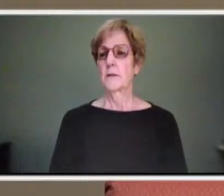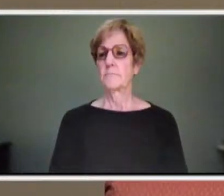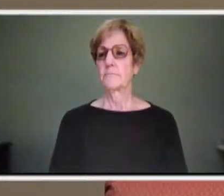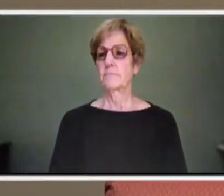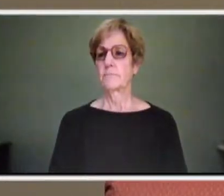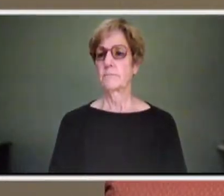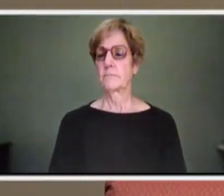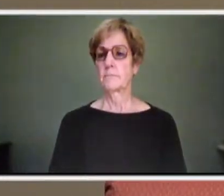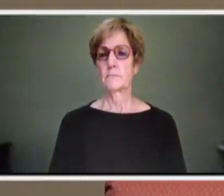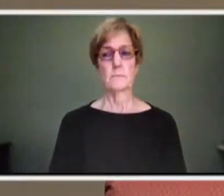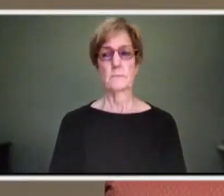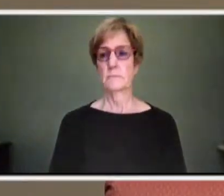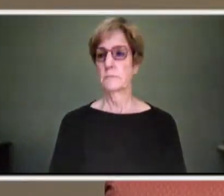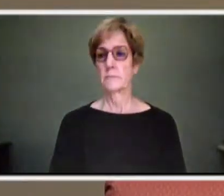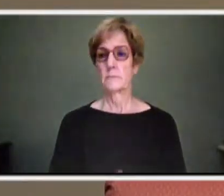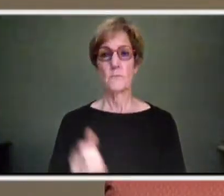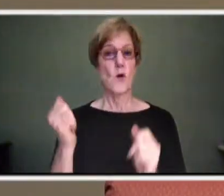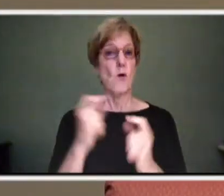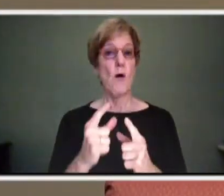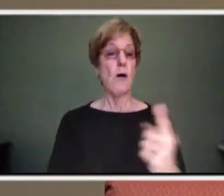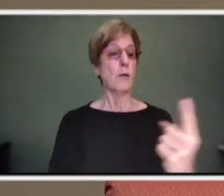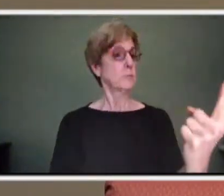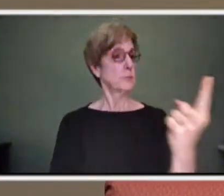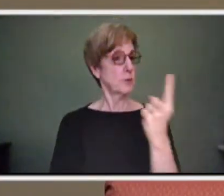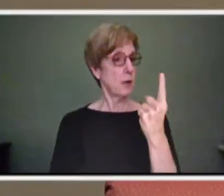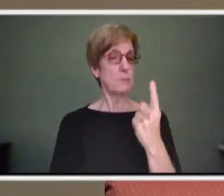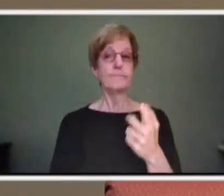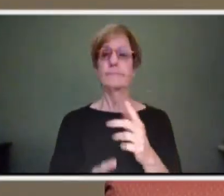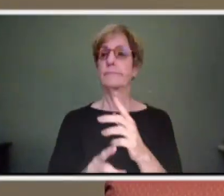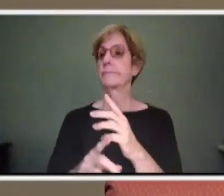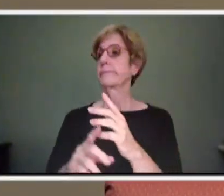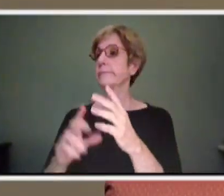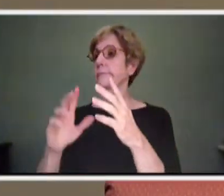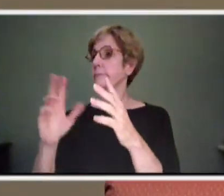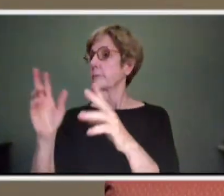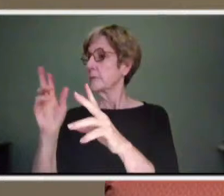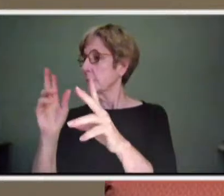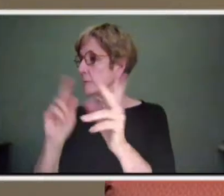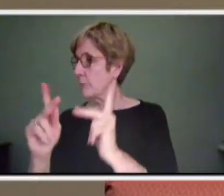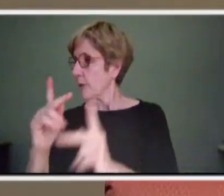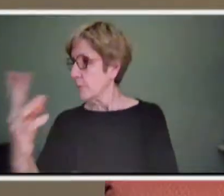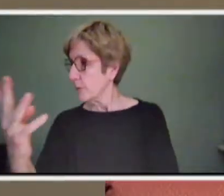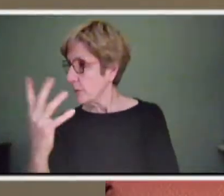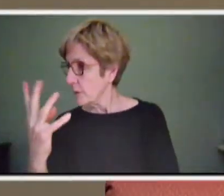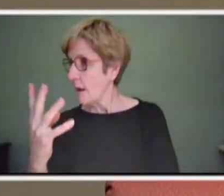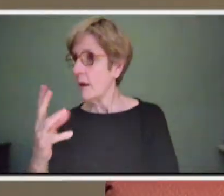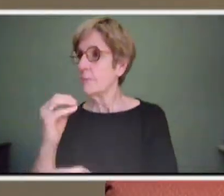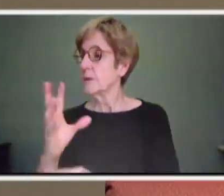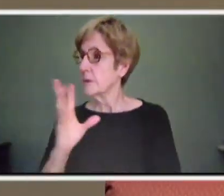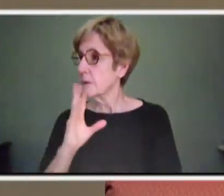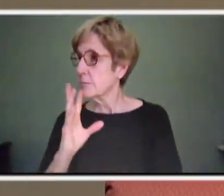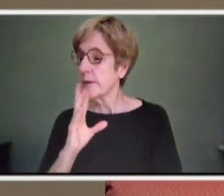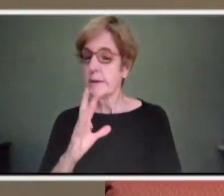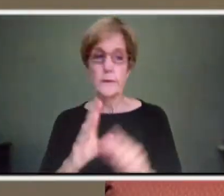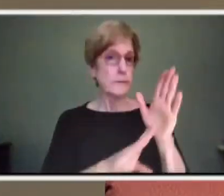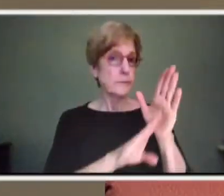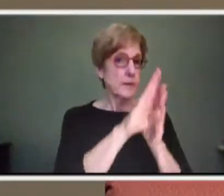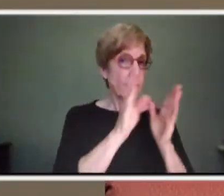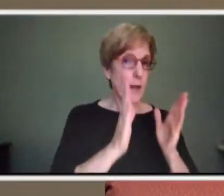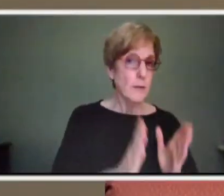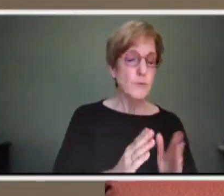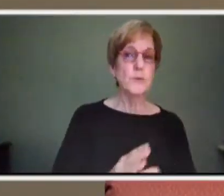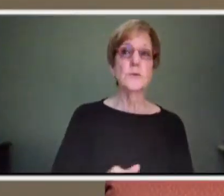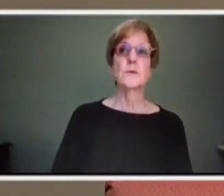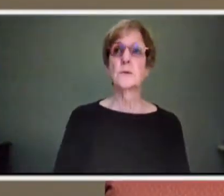anyone that comes before us, developer, petitioners, the community, with respect and understanding. And again, we just